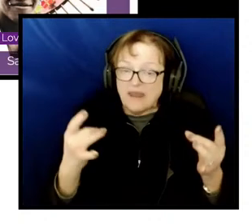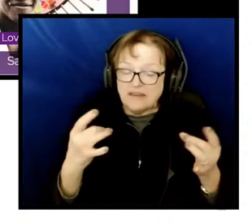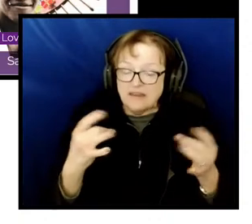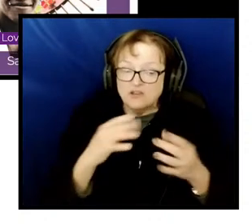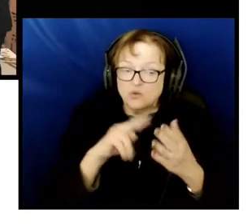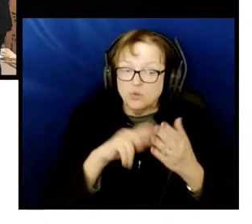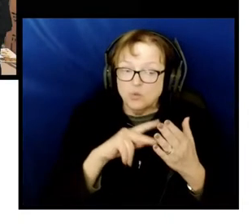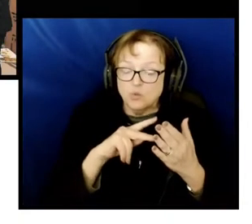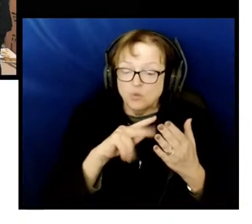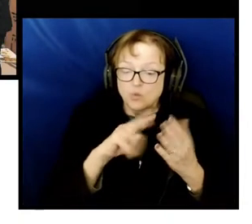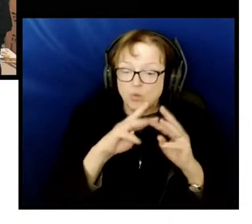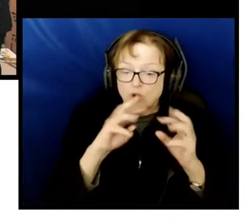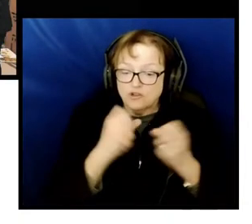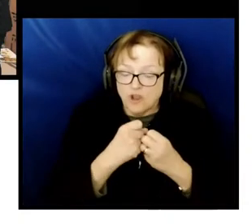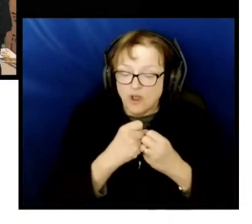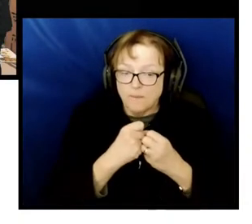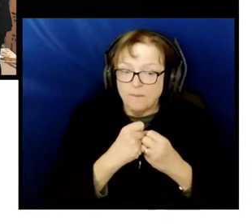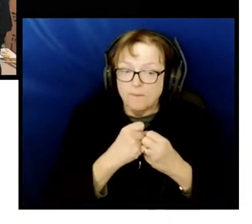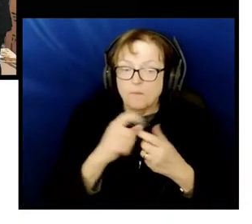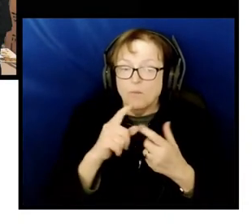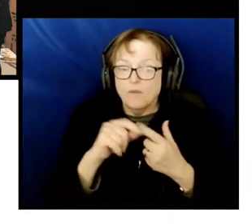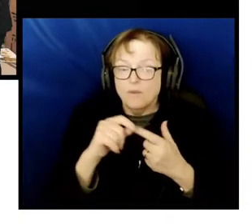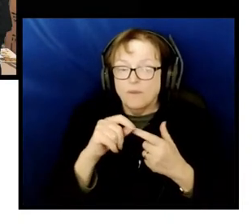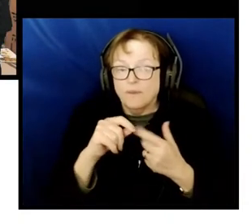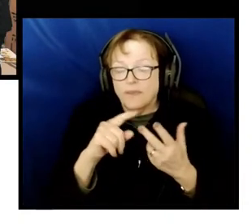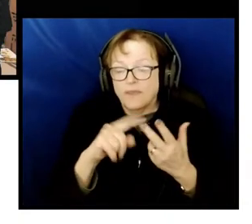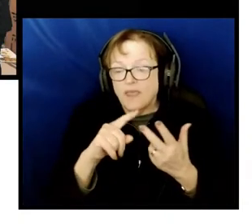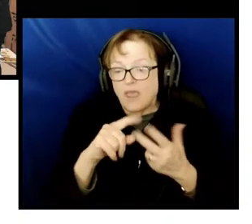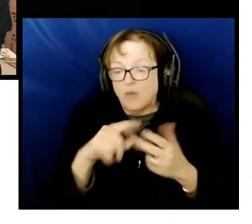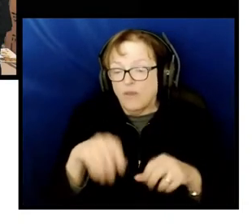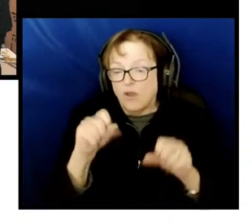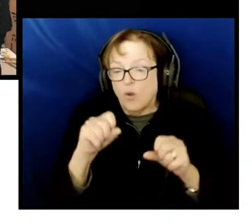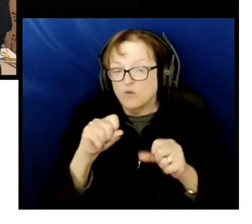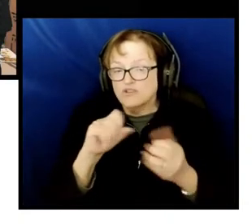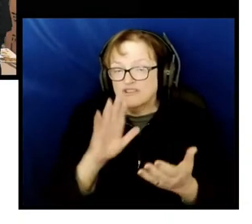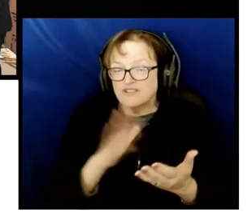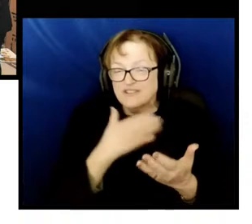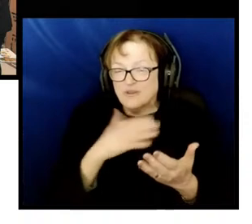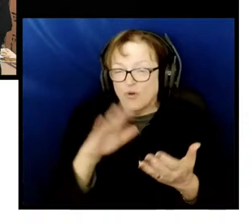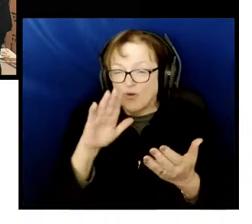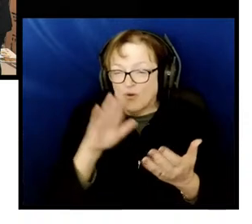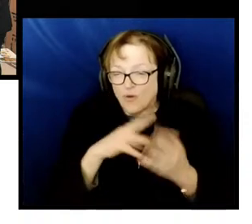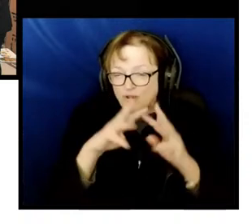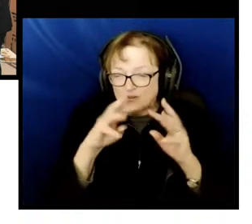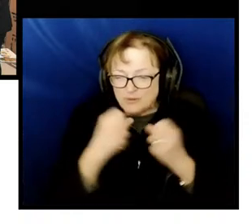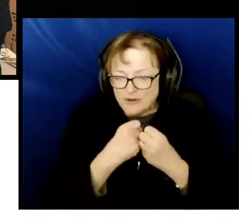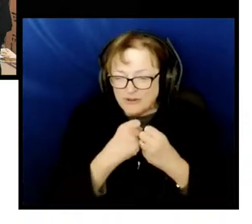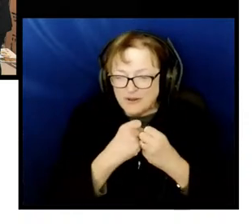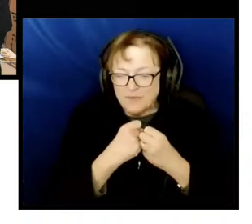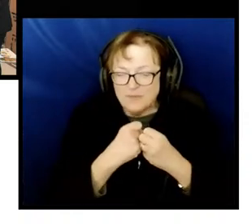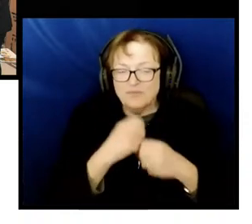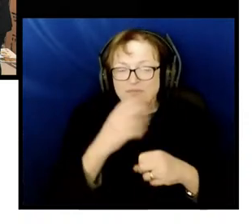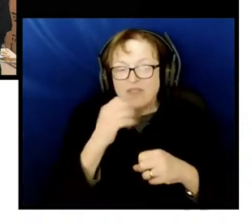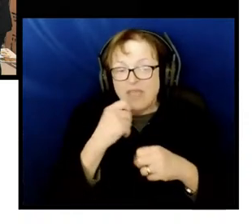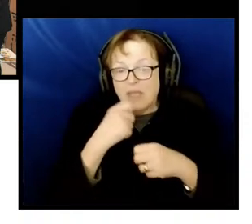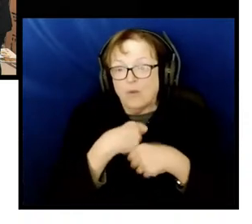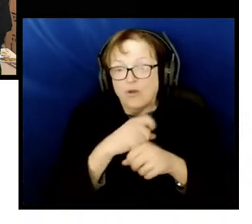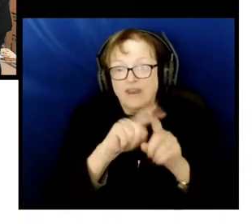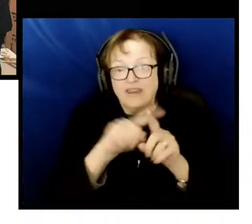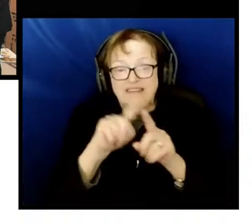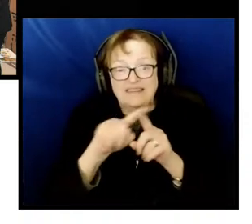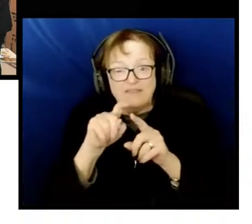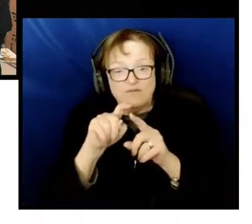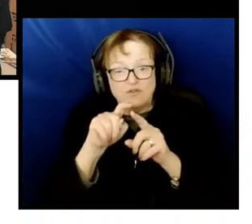with FAB NYC. We also hosted a chorus workshop, and we finalized with the creation of some shrines within the